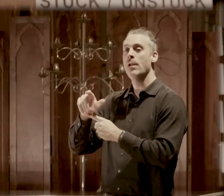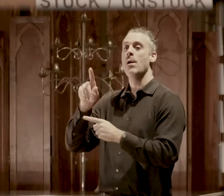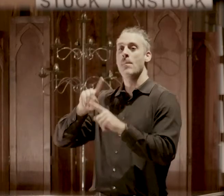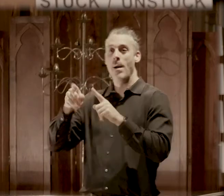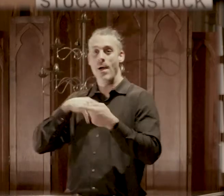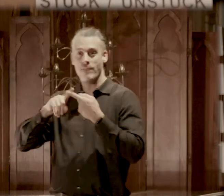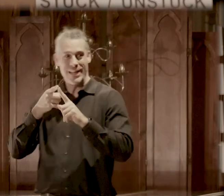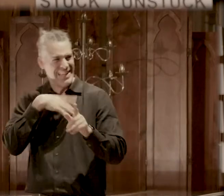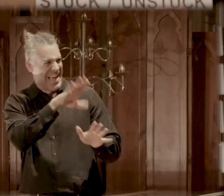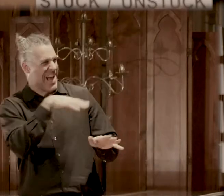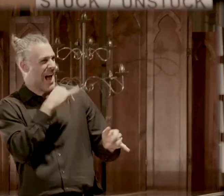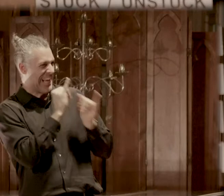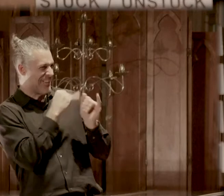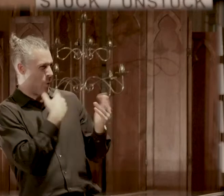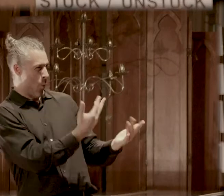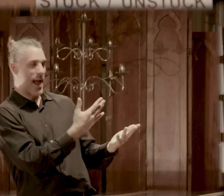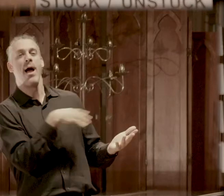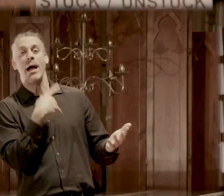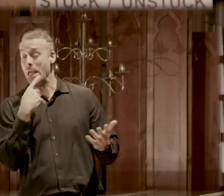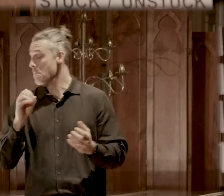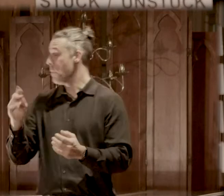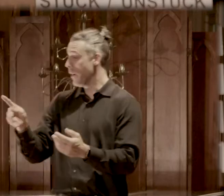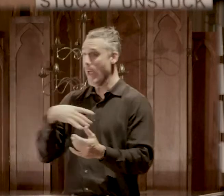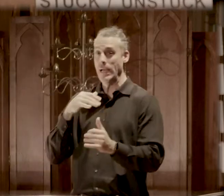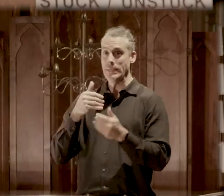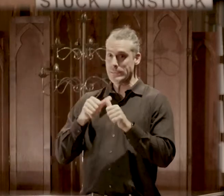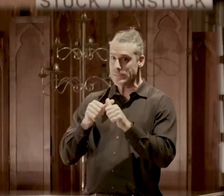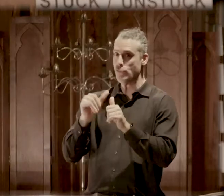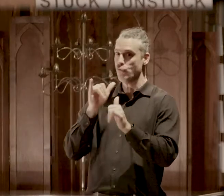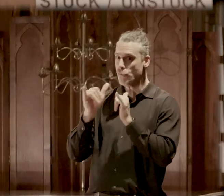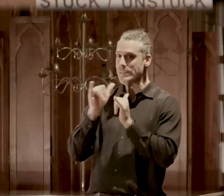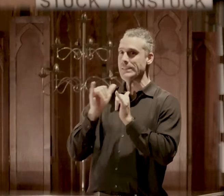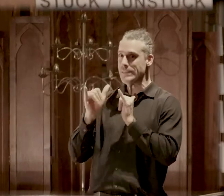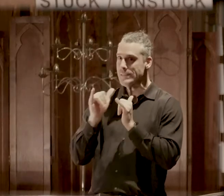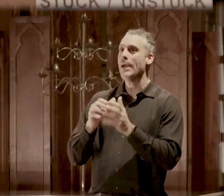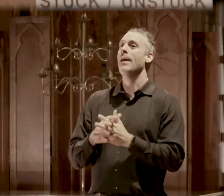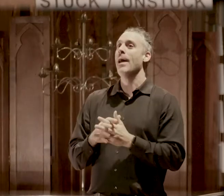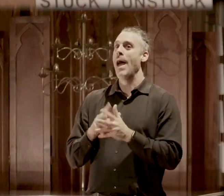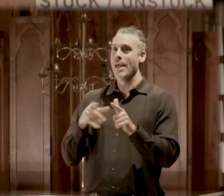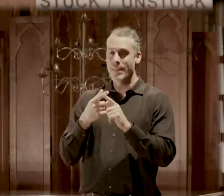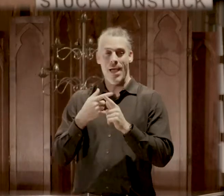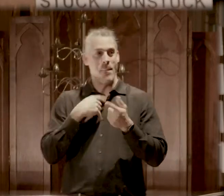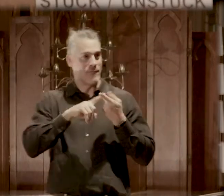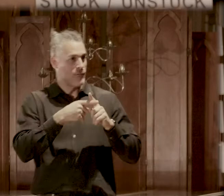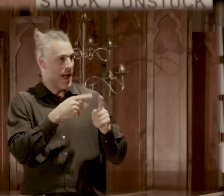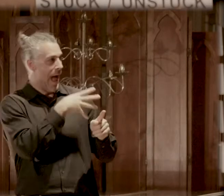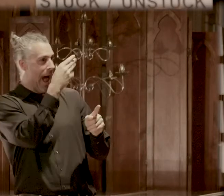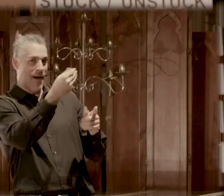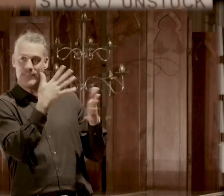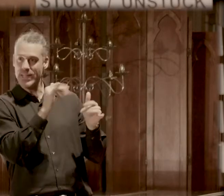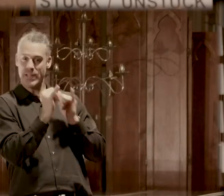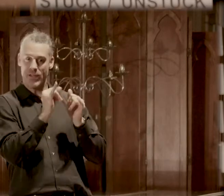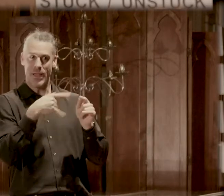hey, we're gonna go do an interview. We'll be right back. Just wait right here. And I was like, okay. Drink. And then they came out of that